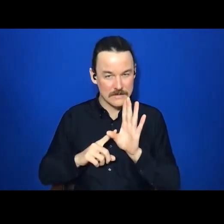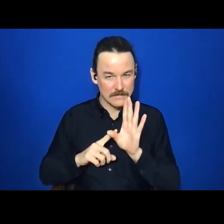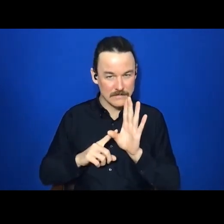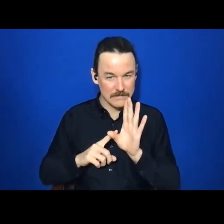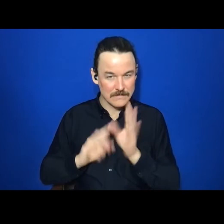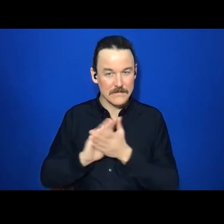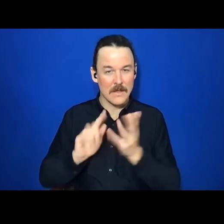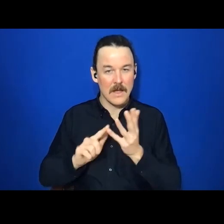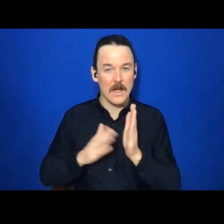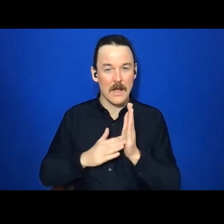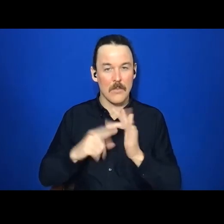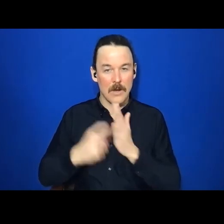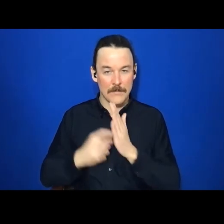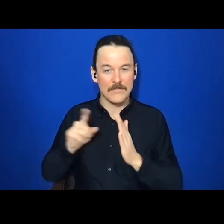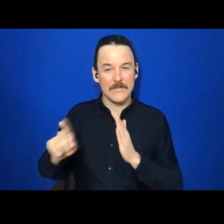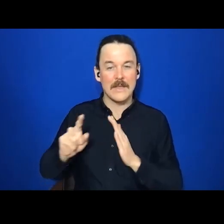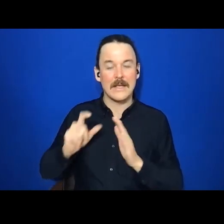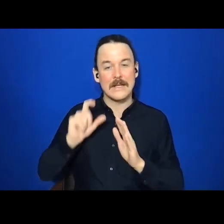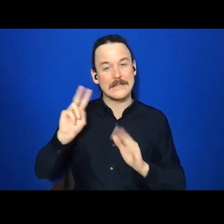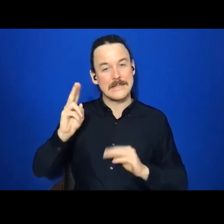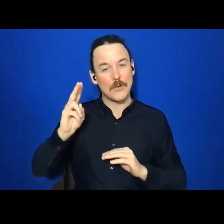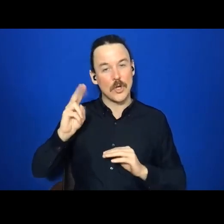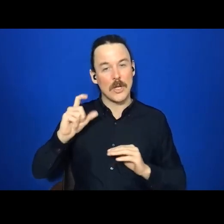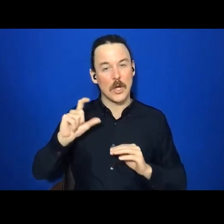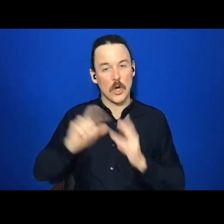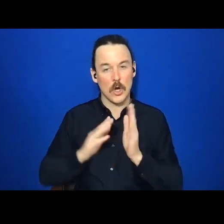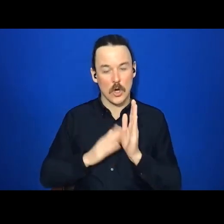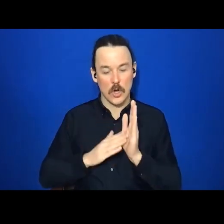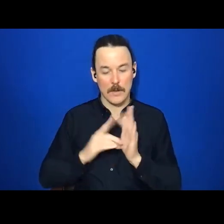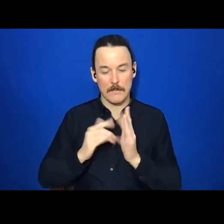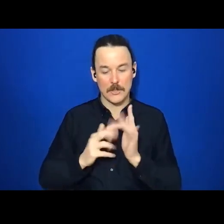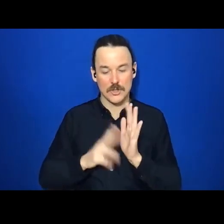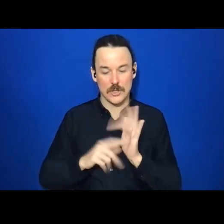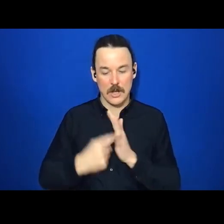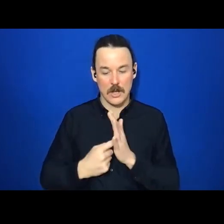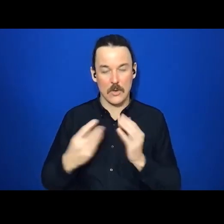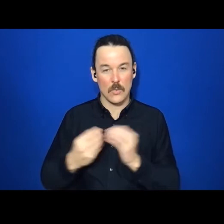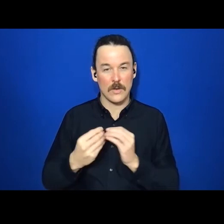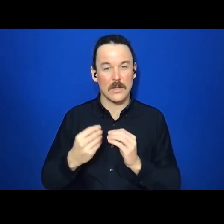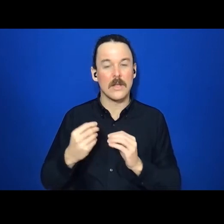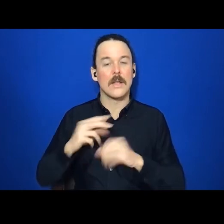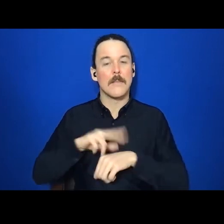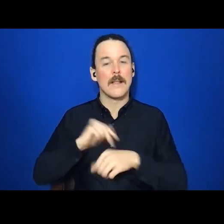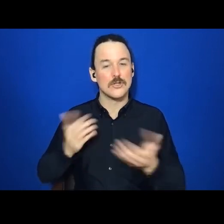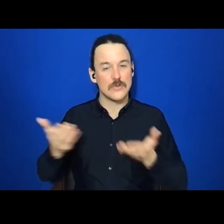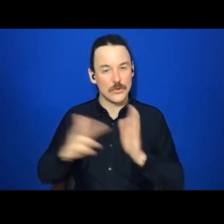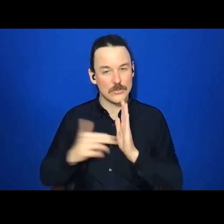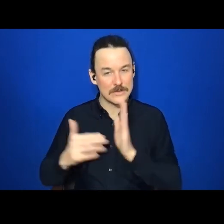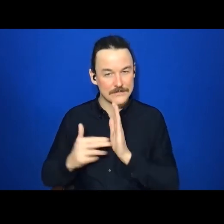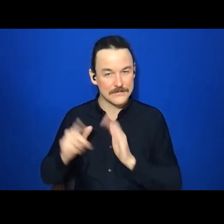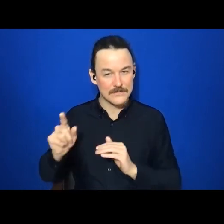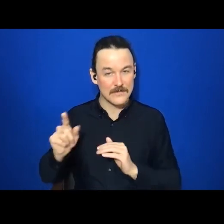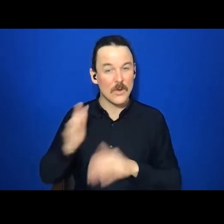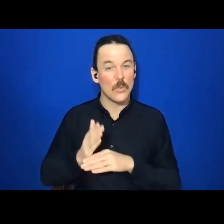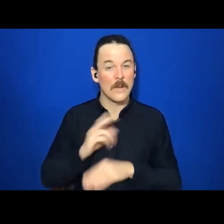Police Service, and he has been working with the police service for coming up to 40